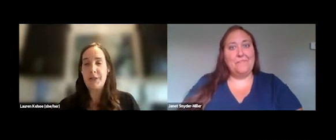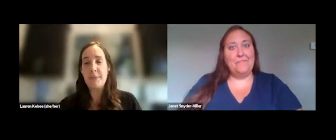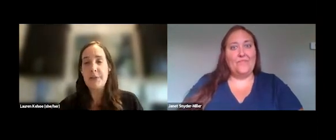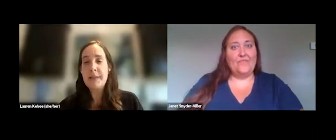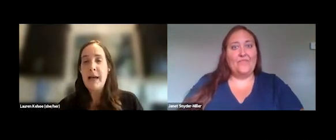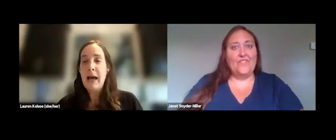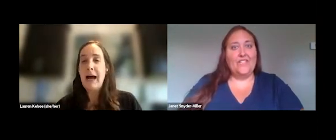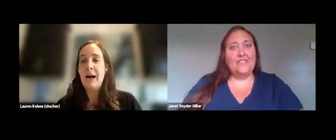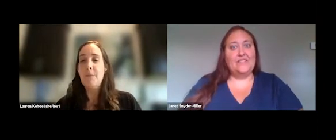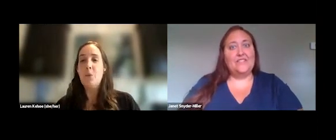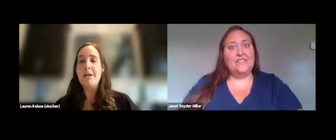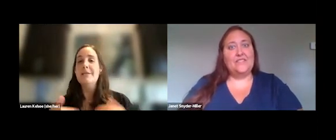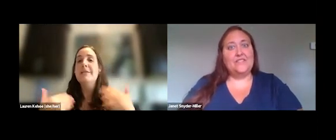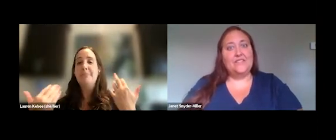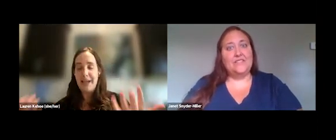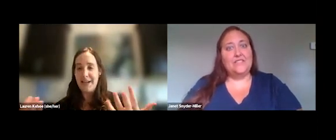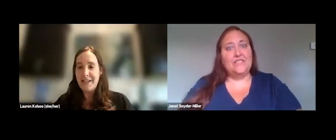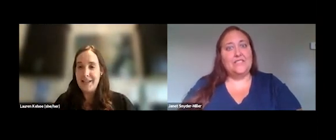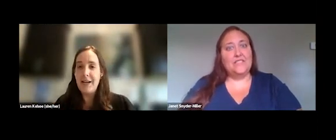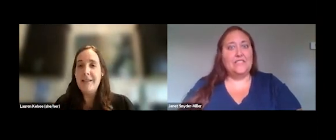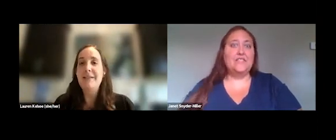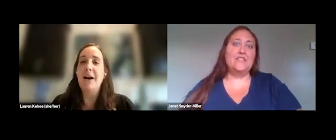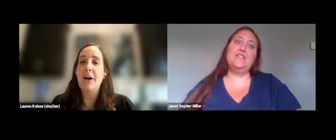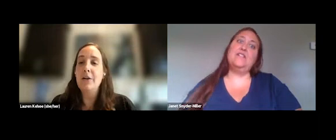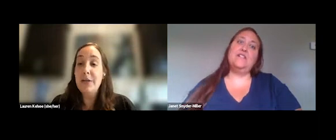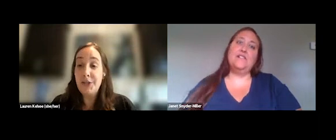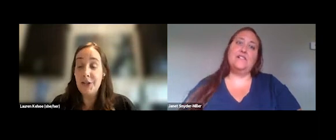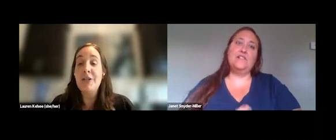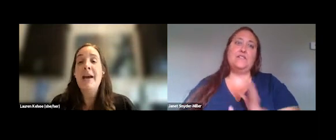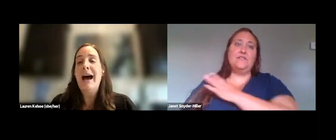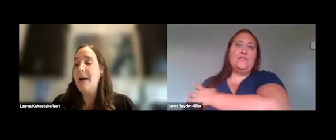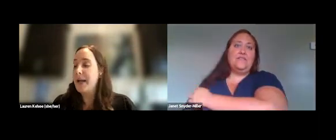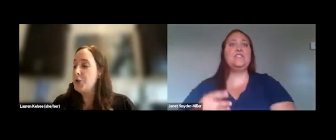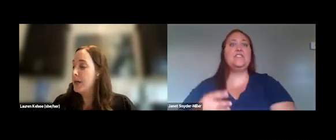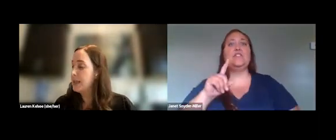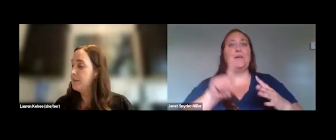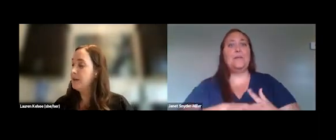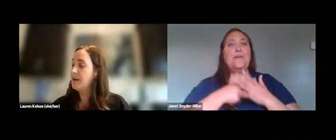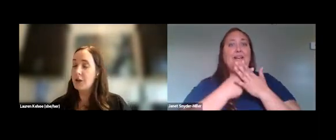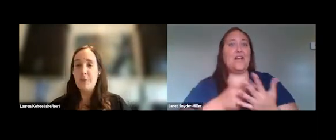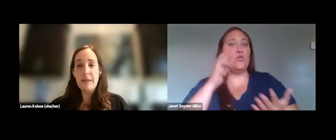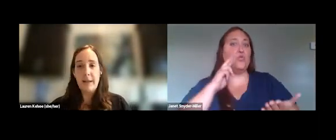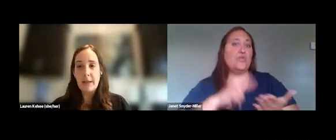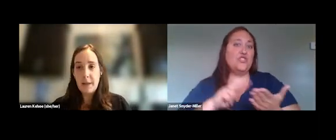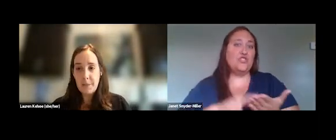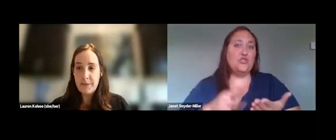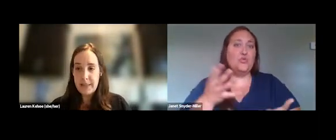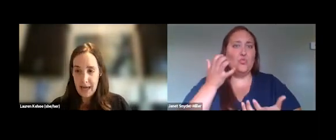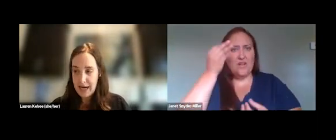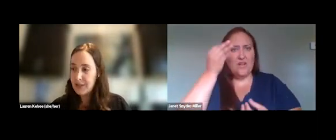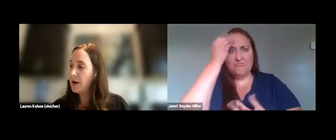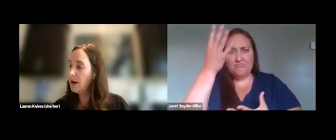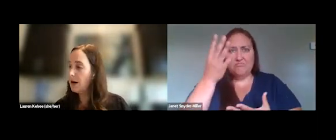in those principles, we began to conduct our research. And I do want to give acknowledgement that the next couple